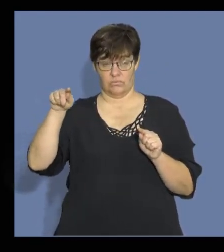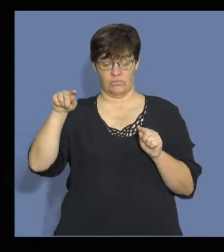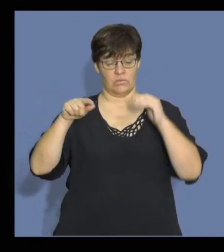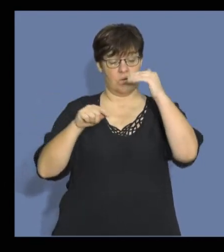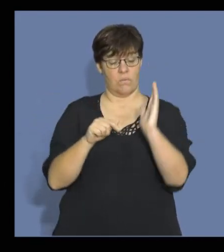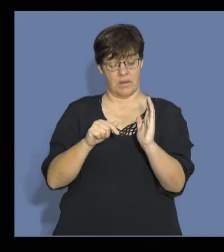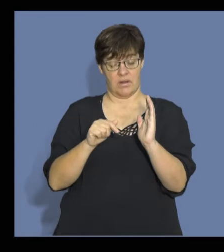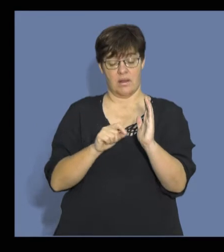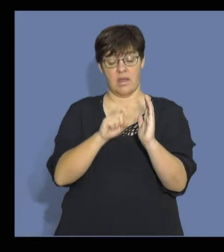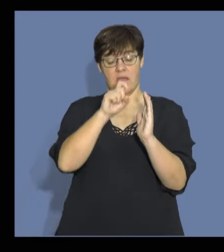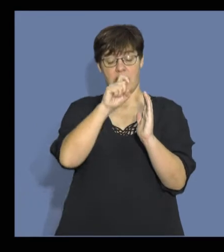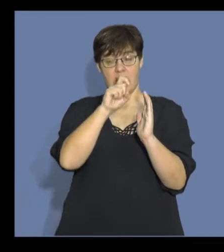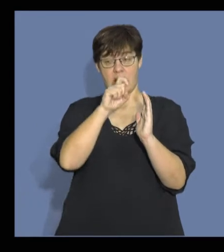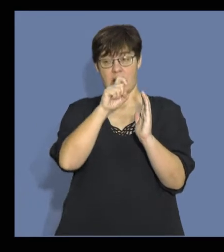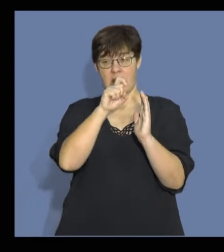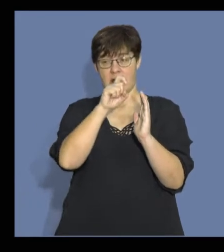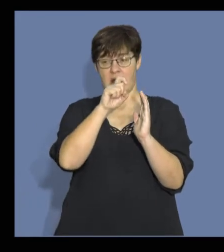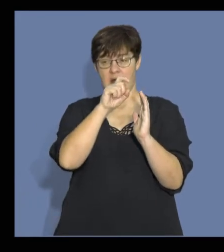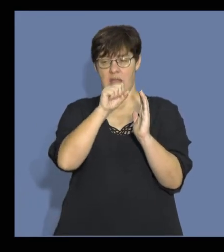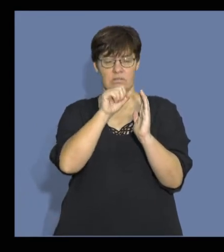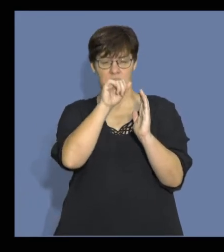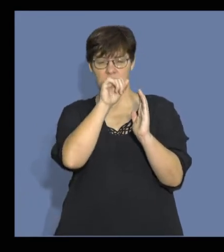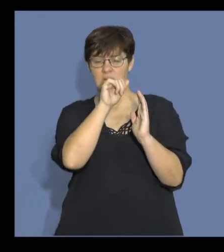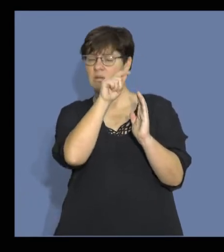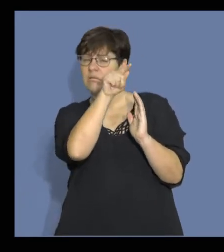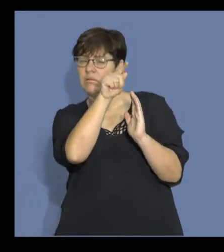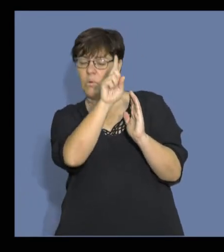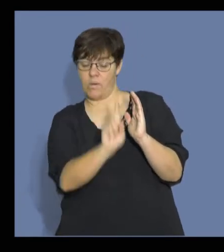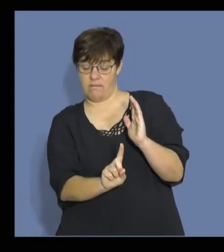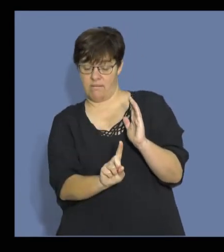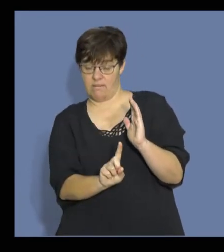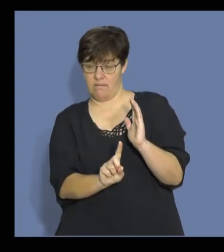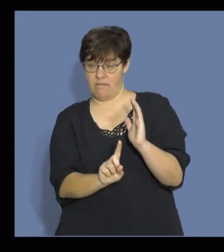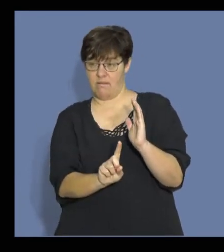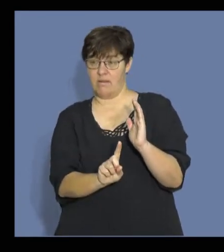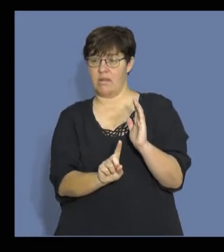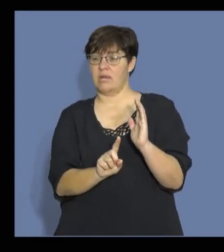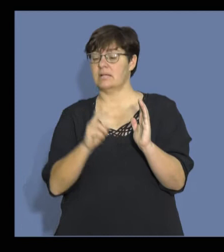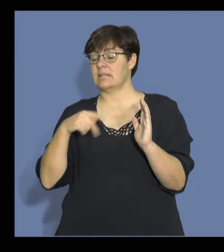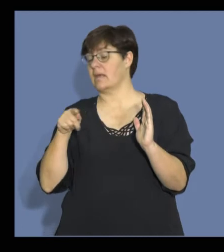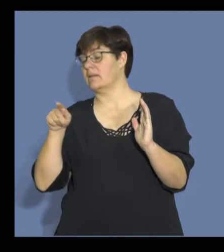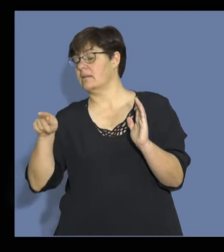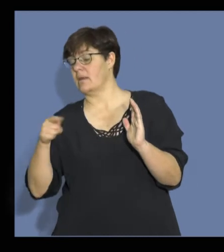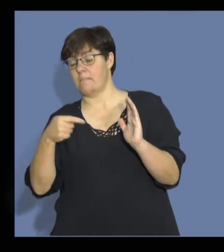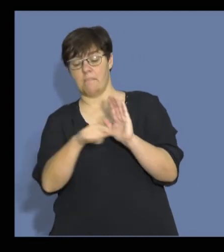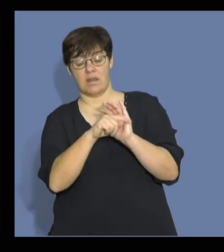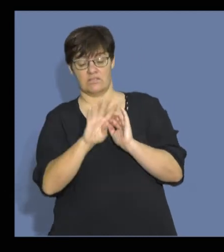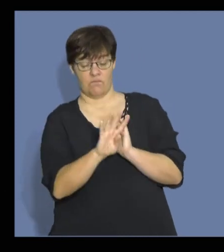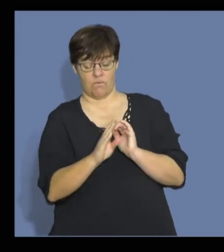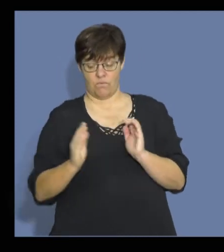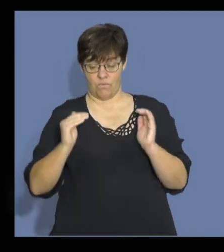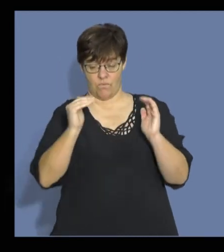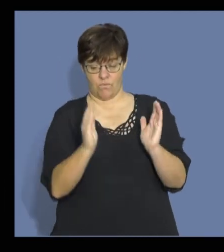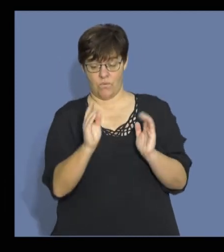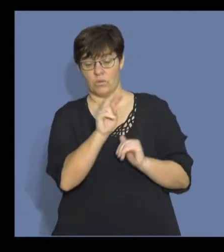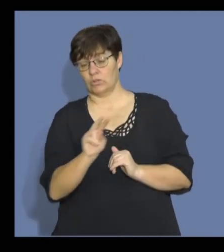open brackets. I'm going to take the first x value, and I'm going to subtract the second x value.